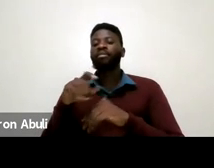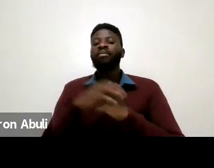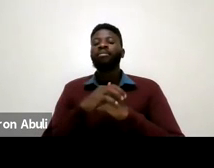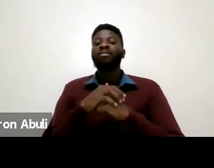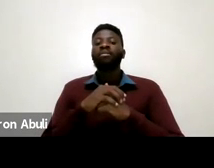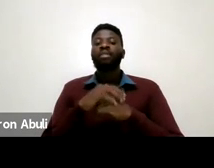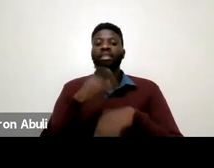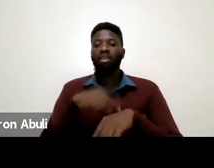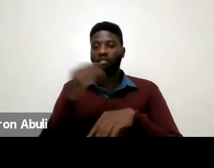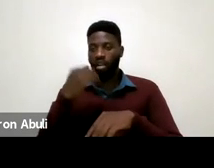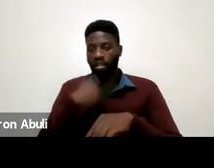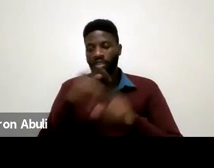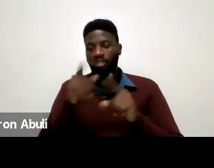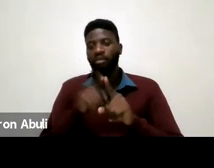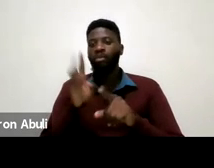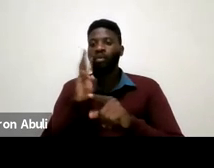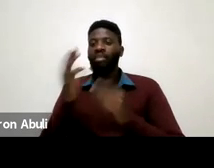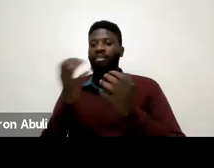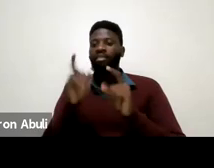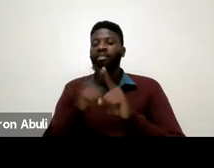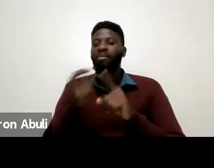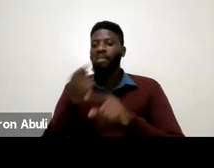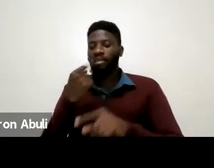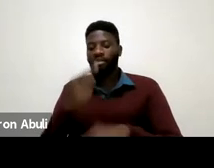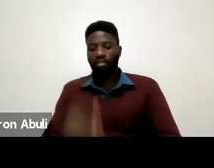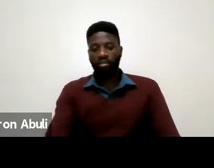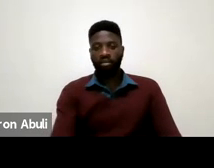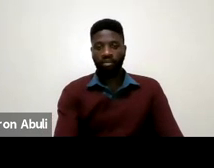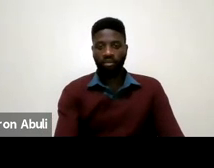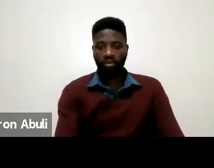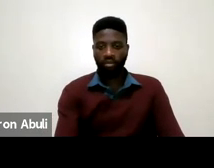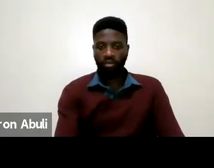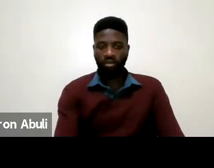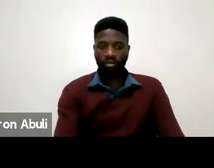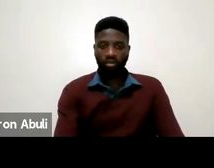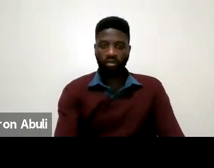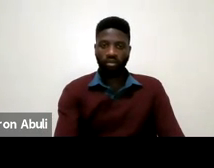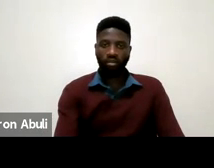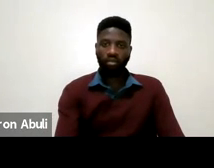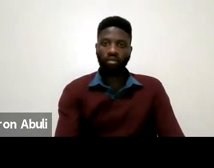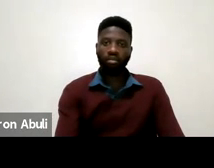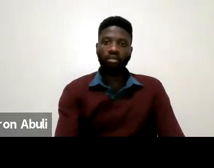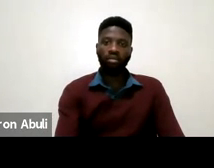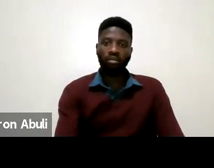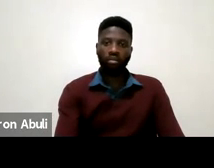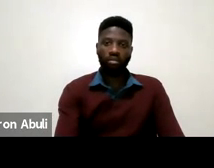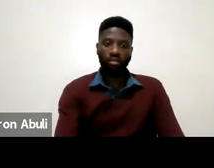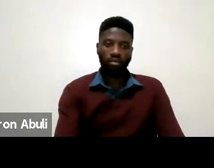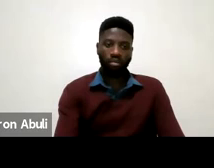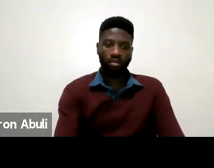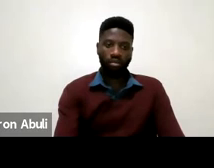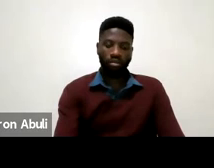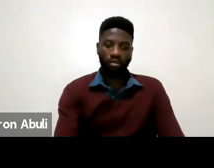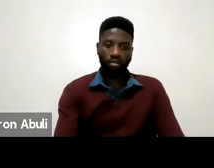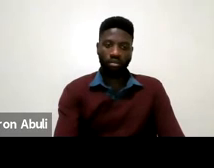food, maybe I also need water and of course, medicine. I will not be interested in school if I have a challenge with food, medical, and water. So in other